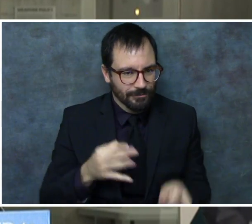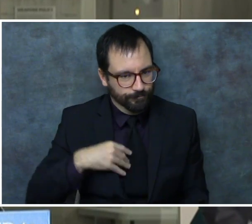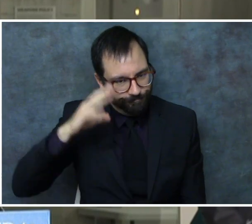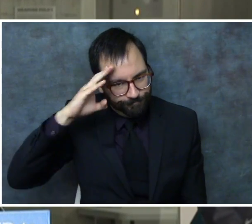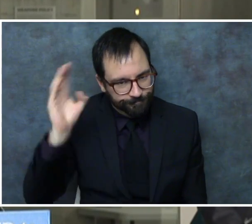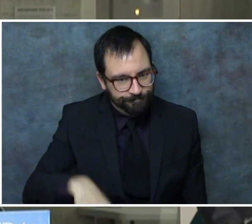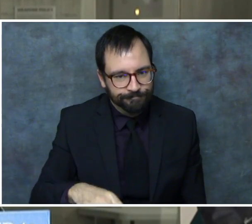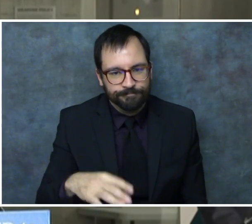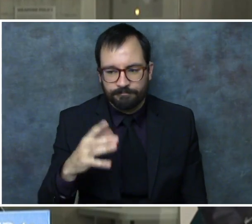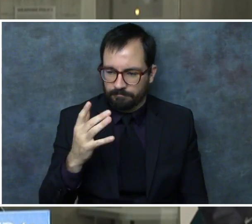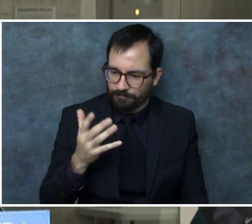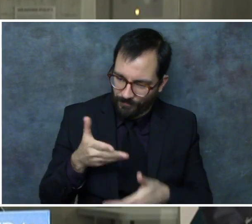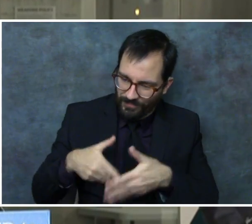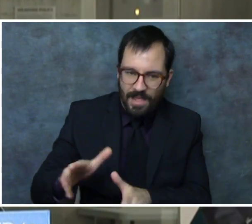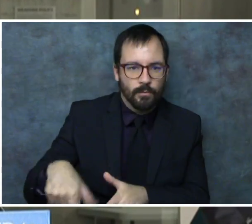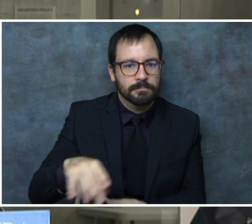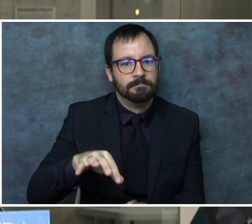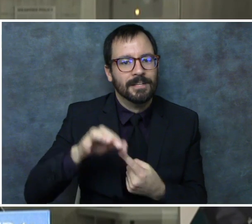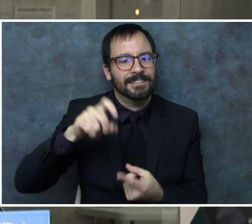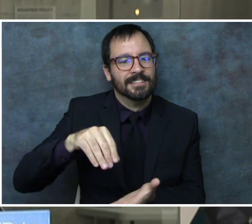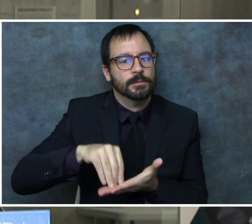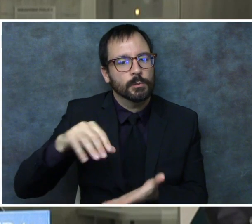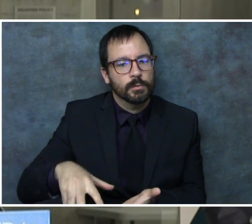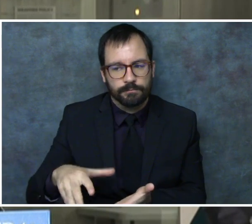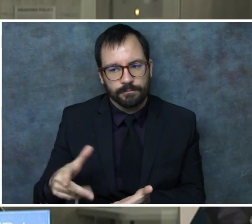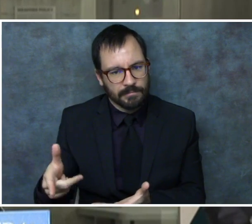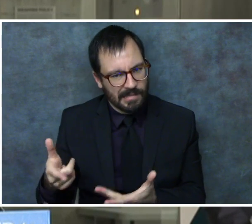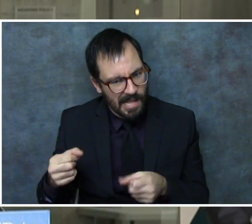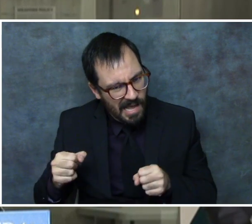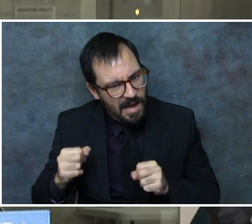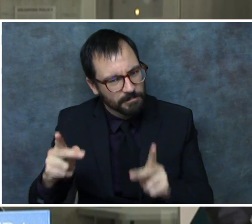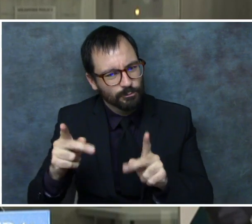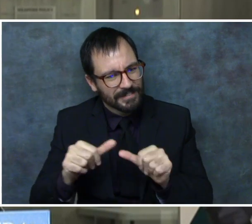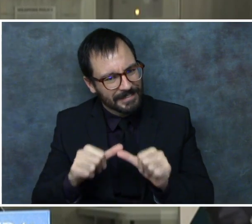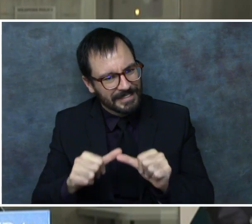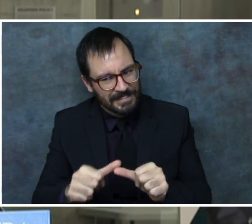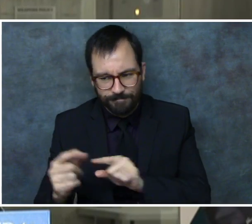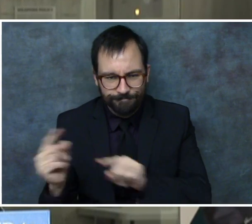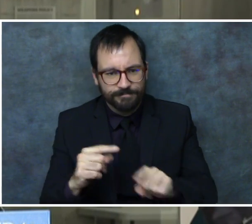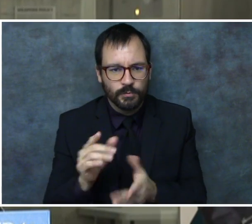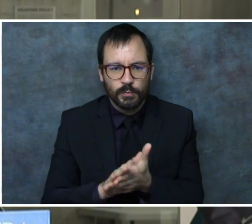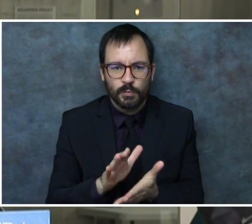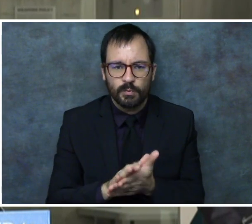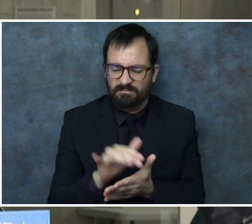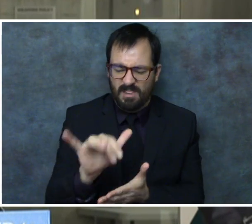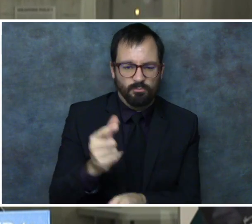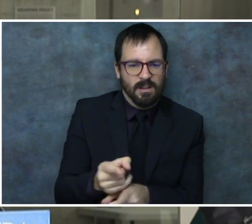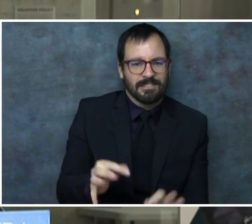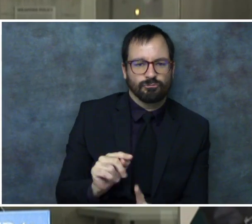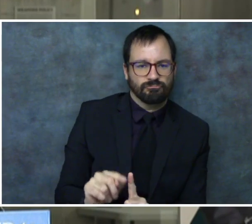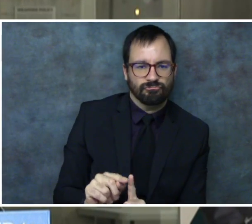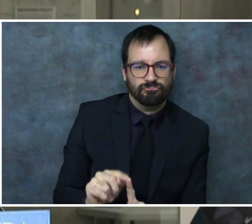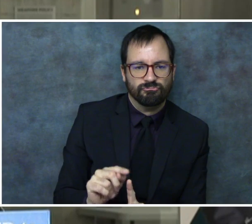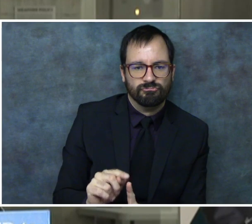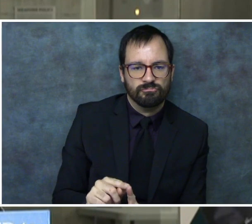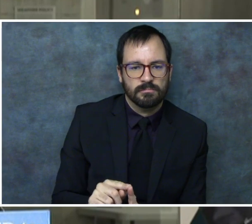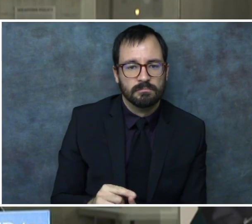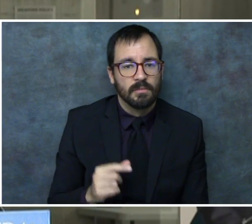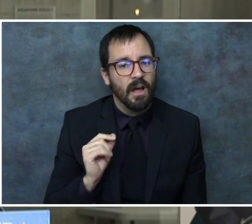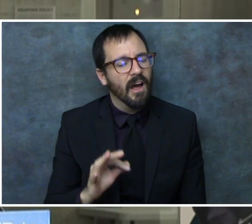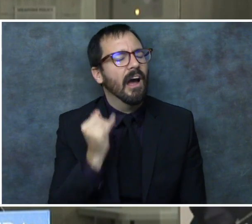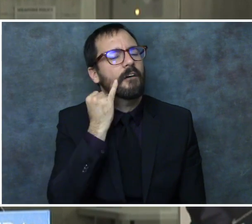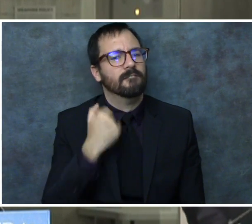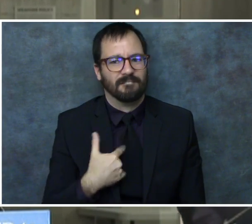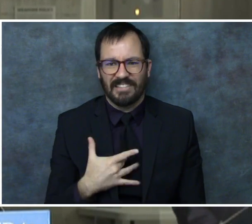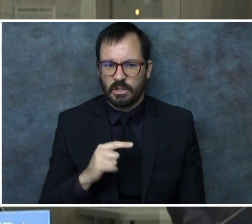the opportunity to continue to go to school. That's the right decision. If I or we feel that it's too dangerous for that to happen, I will shut school